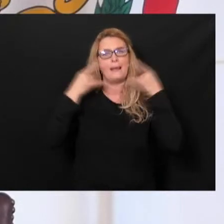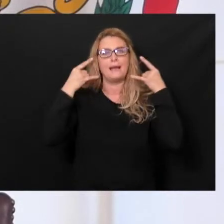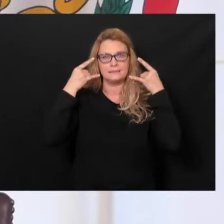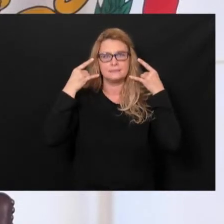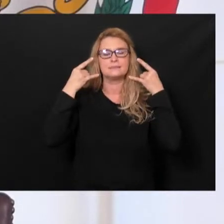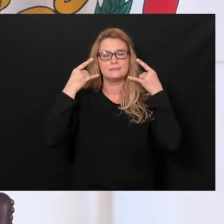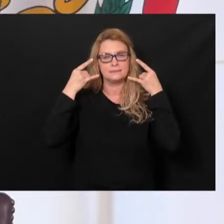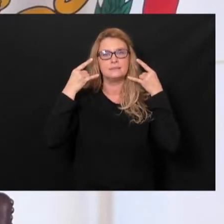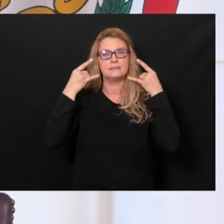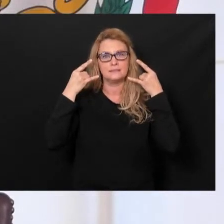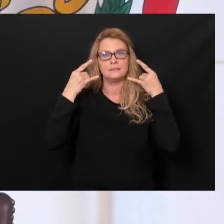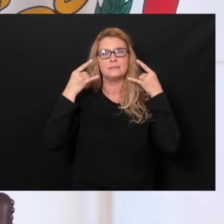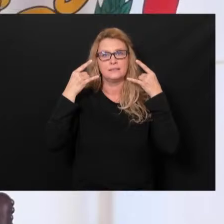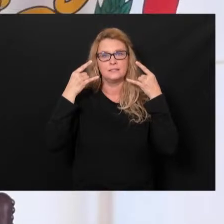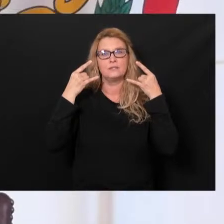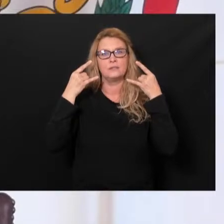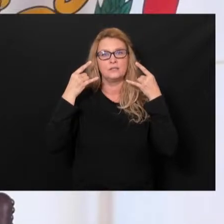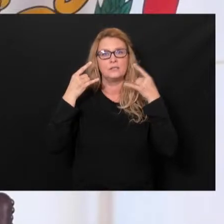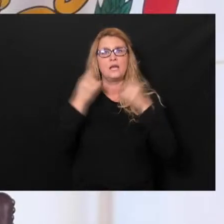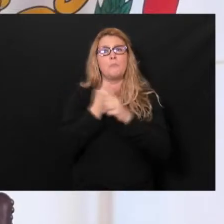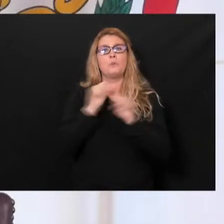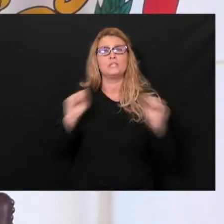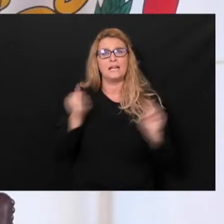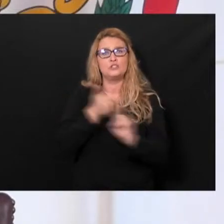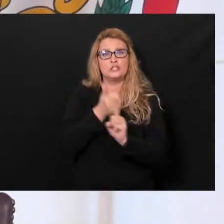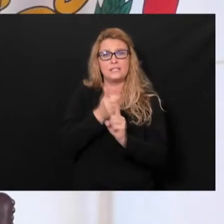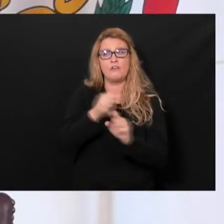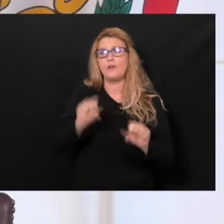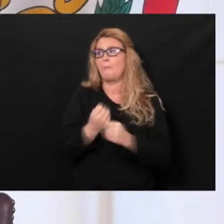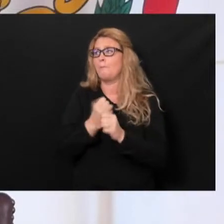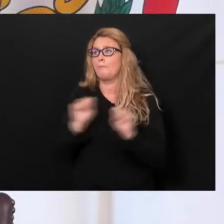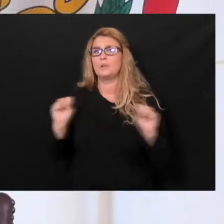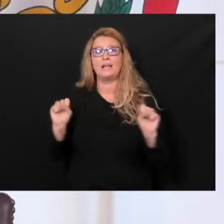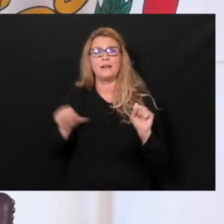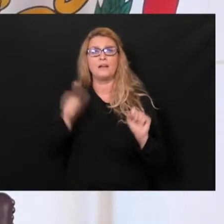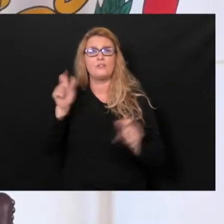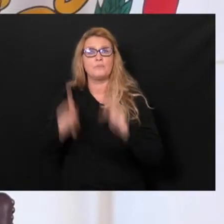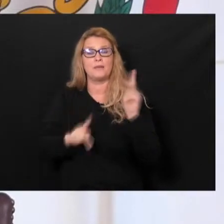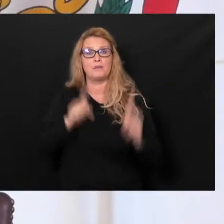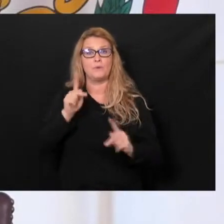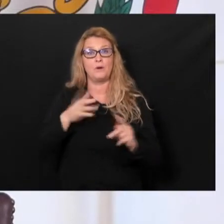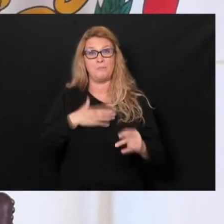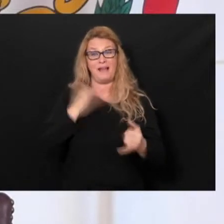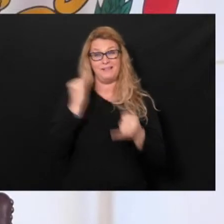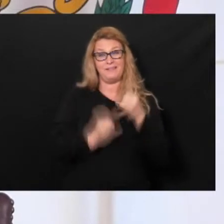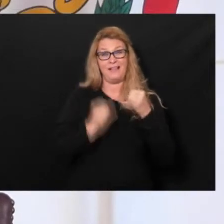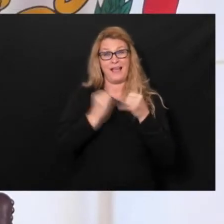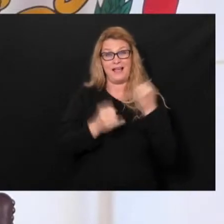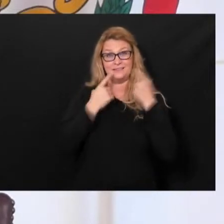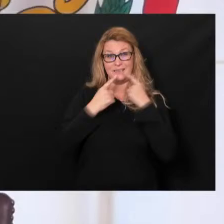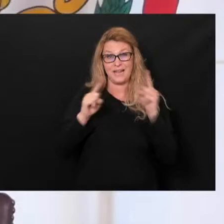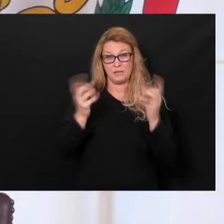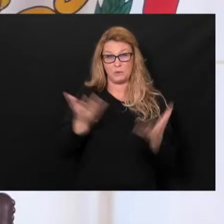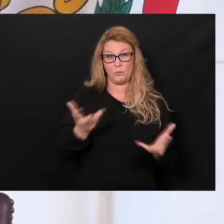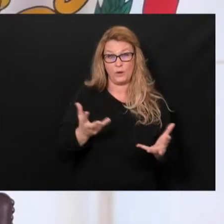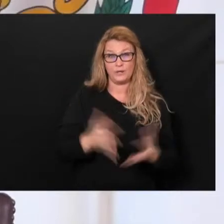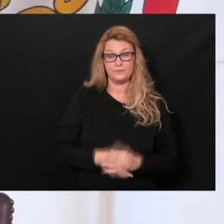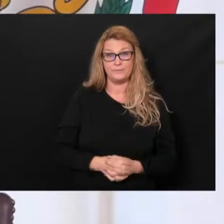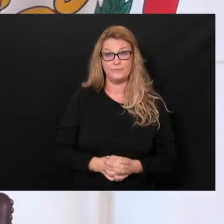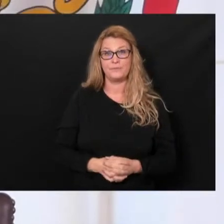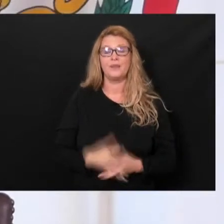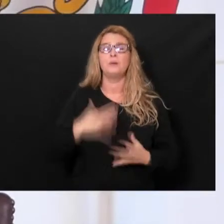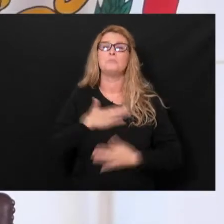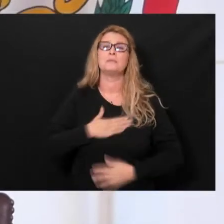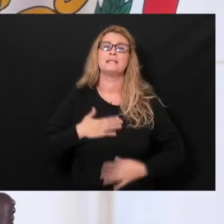to wear your face mask, protect yourself and protect others. And the last thing I've got on my list today is give blood.